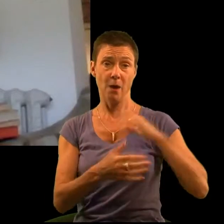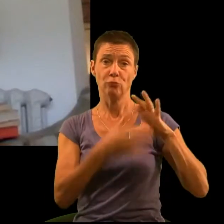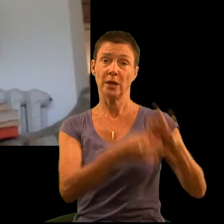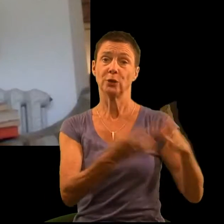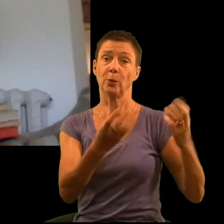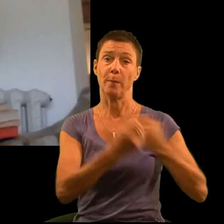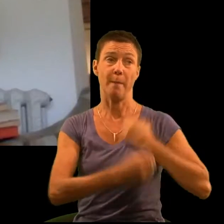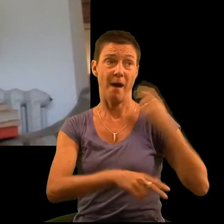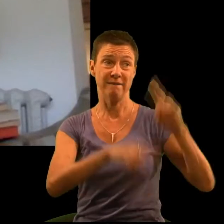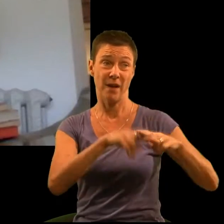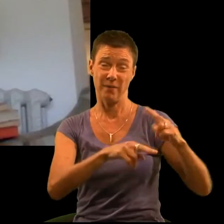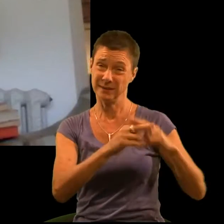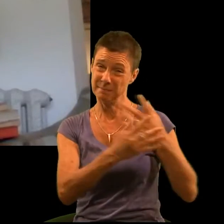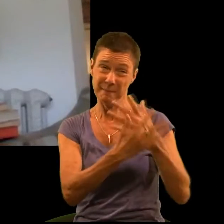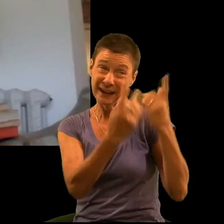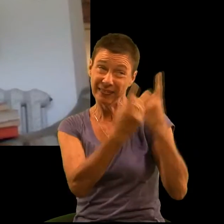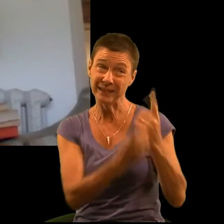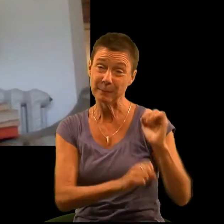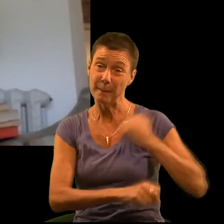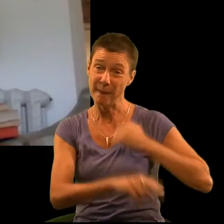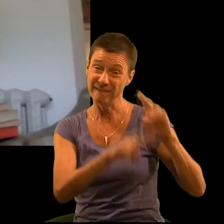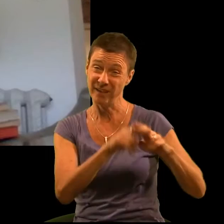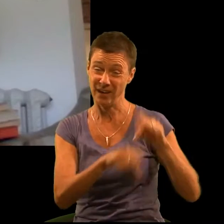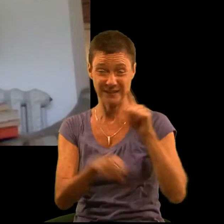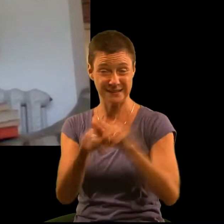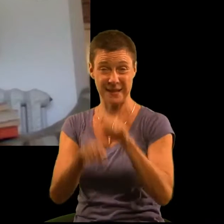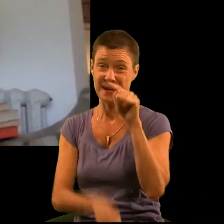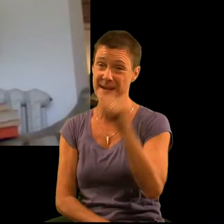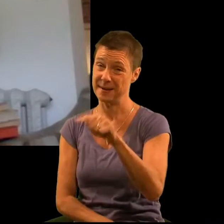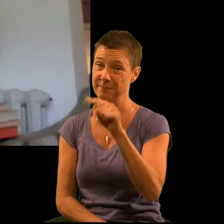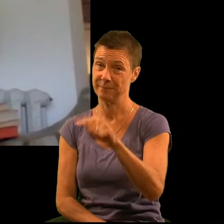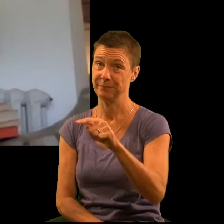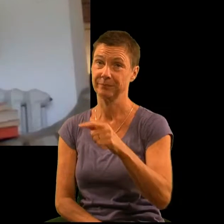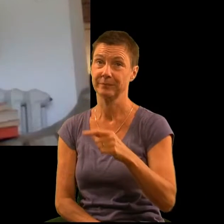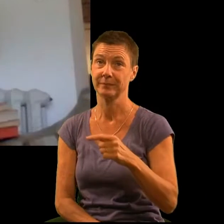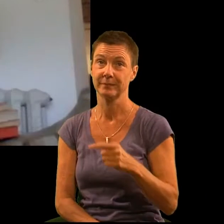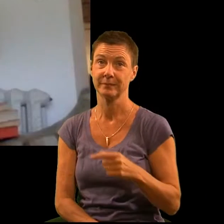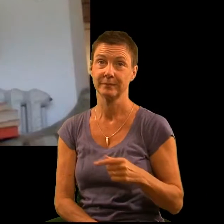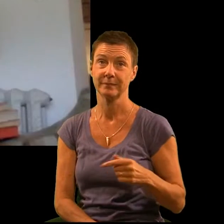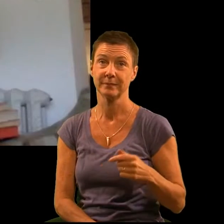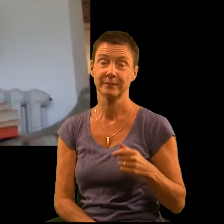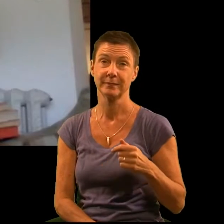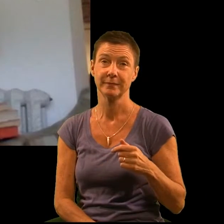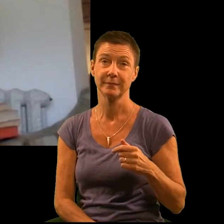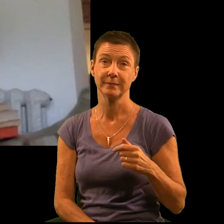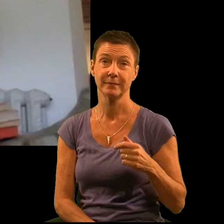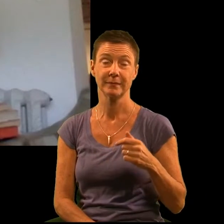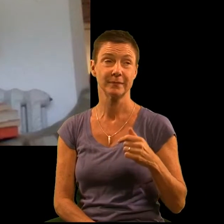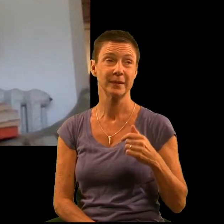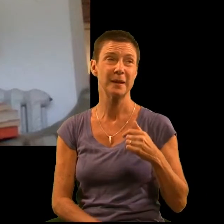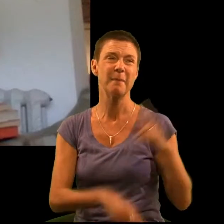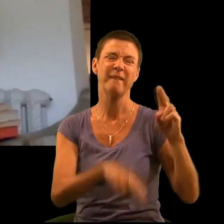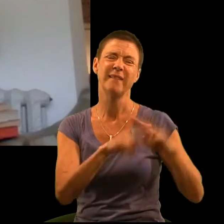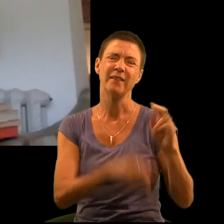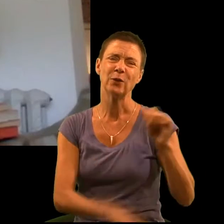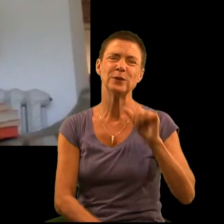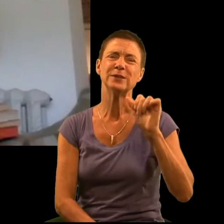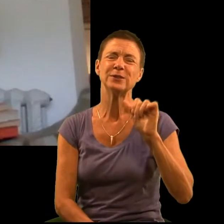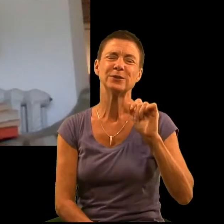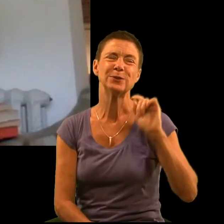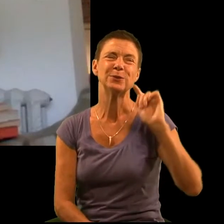many characteristics that are quite similar to my dad. My dad was very pompous, you know, so